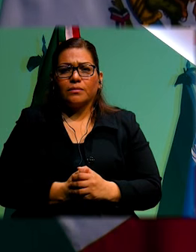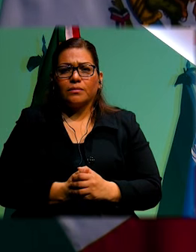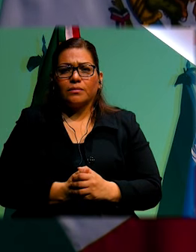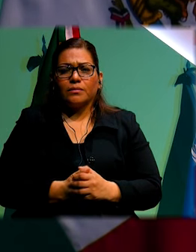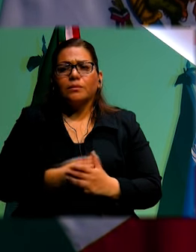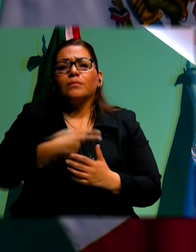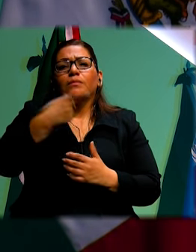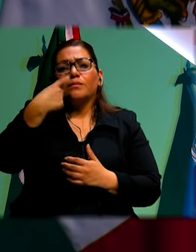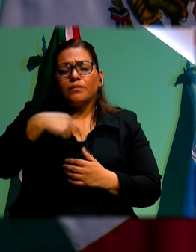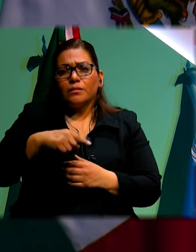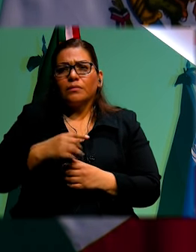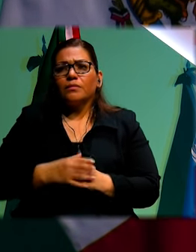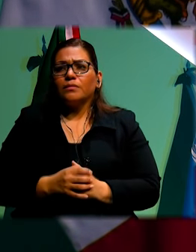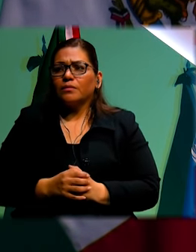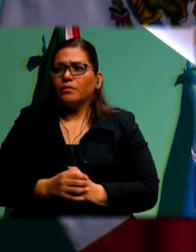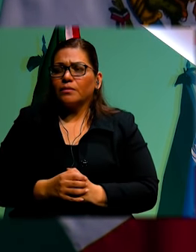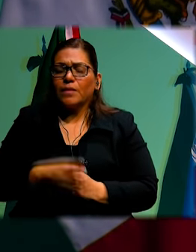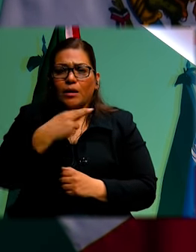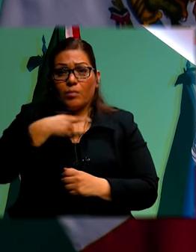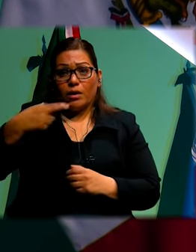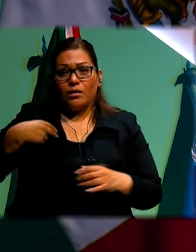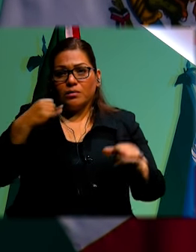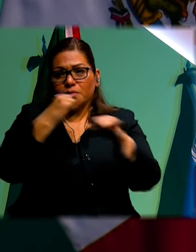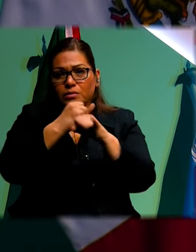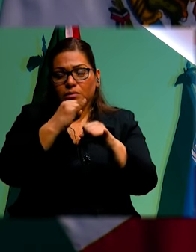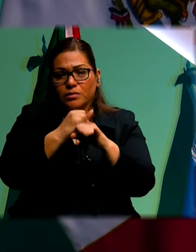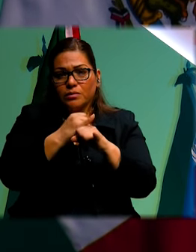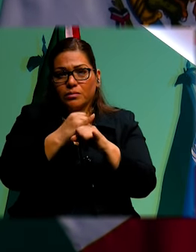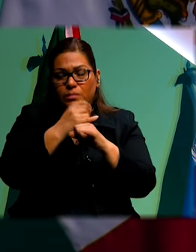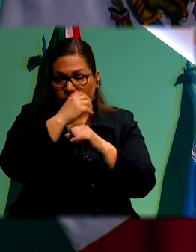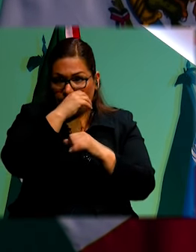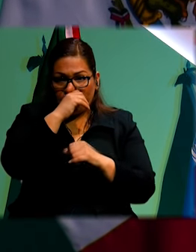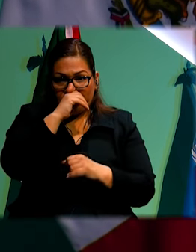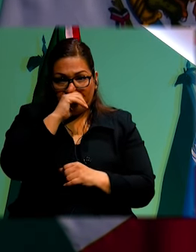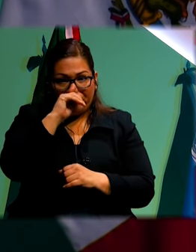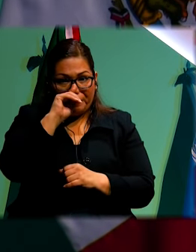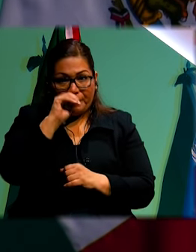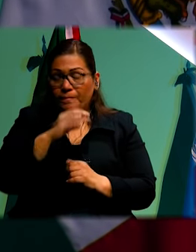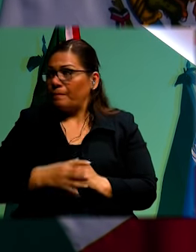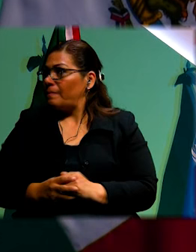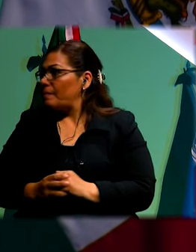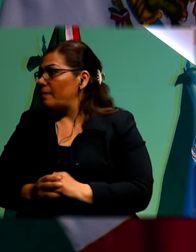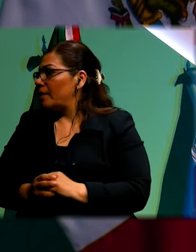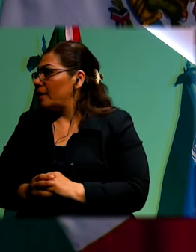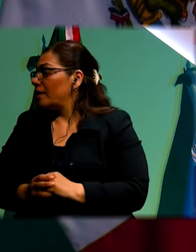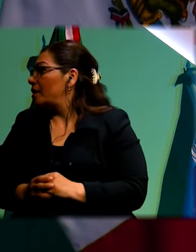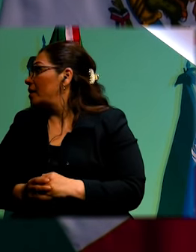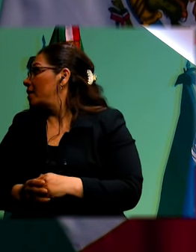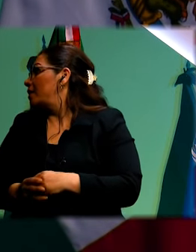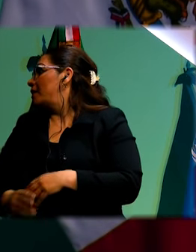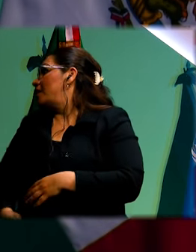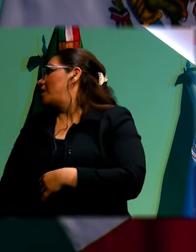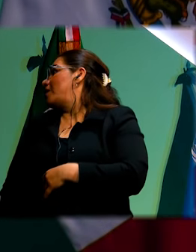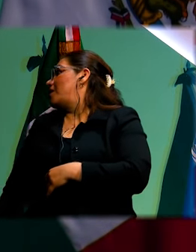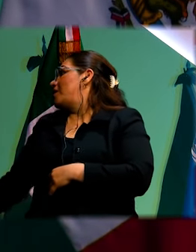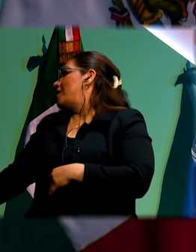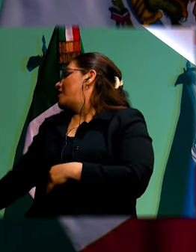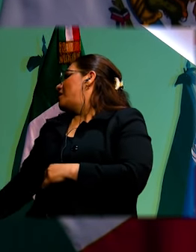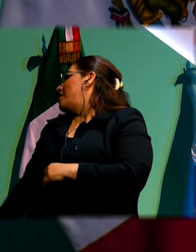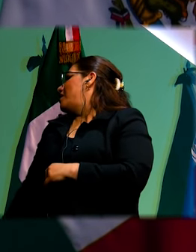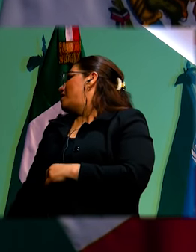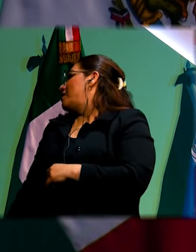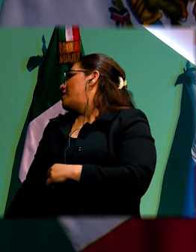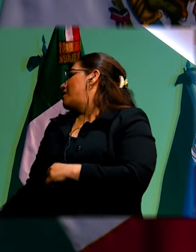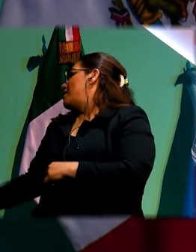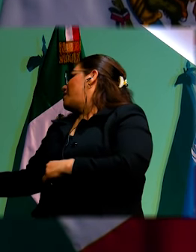That it is a safe Internet. And that wherever those technical vulnerabilities lie, we're